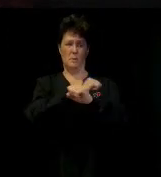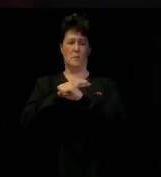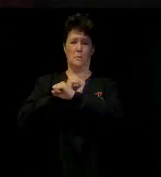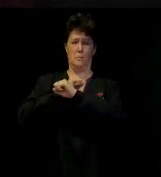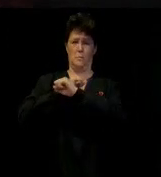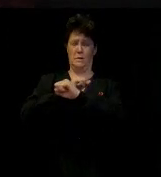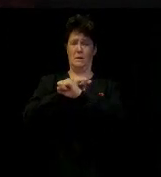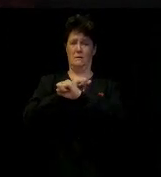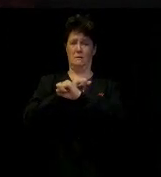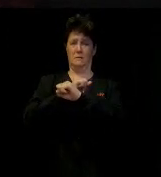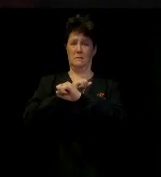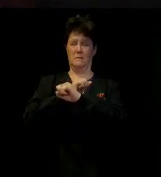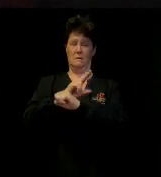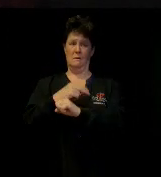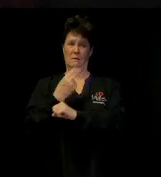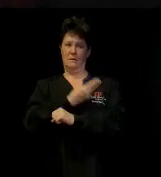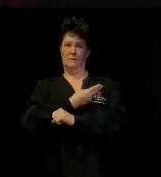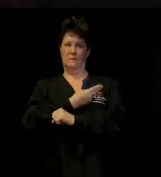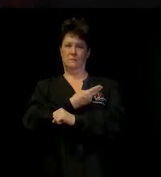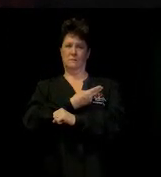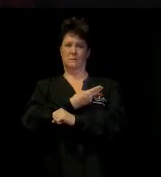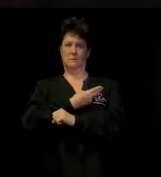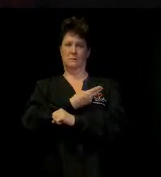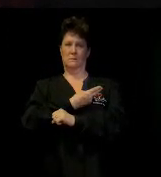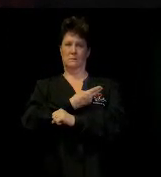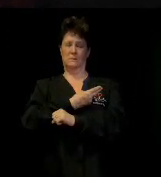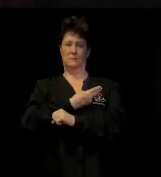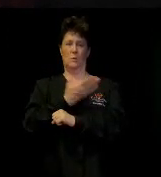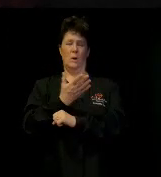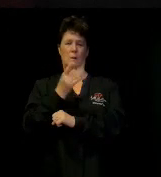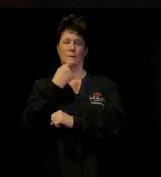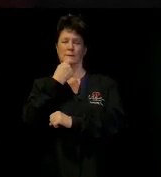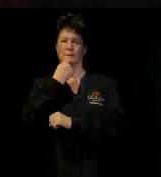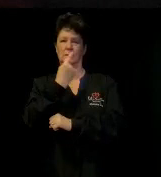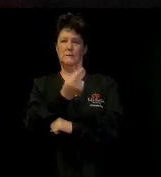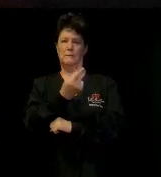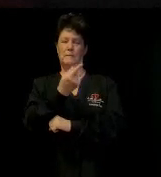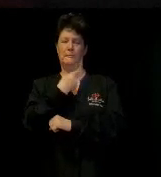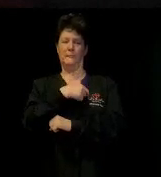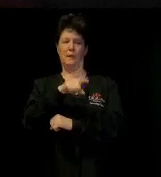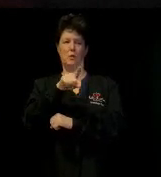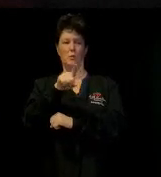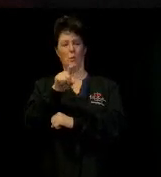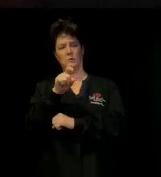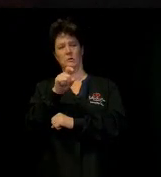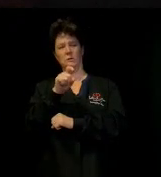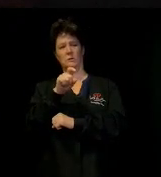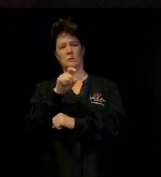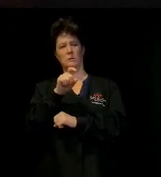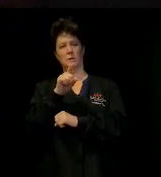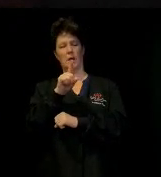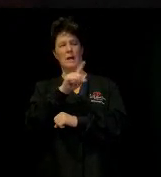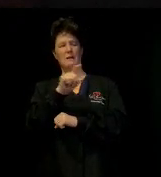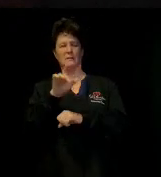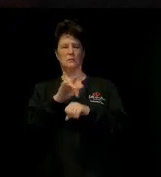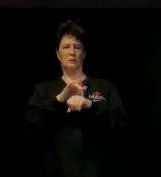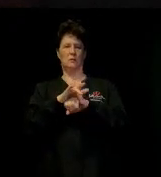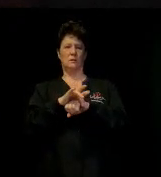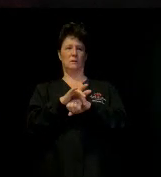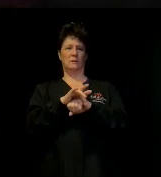to safeguard you. See, so what I'm wanting to bring in tonight is those questions earlier when I said, when we're